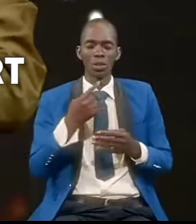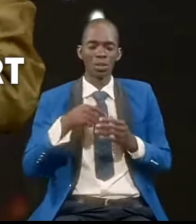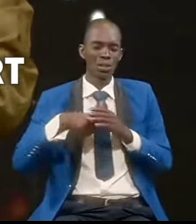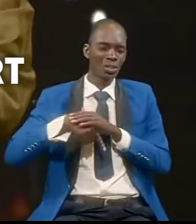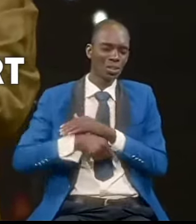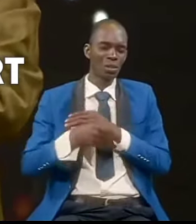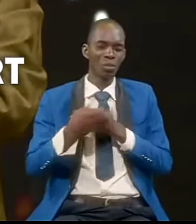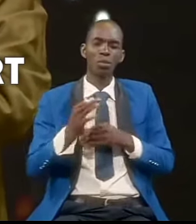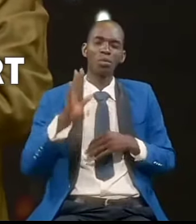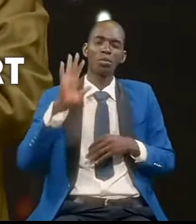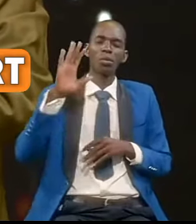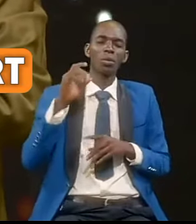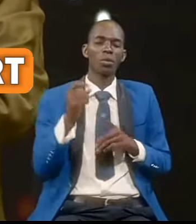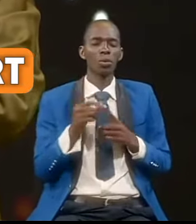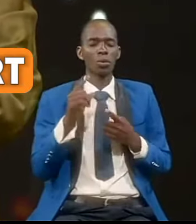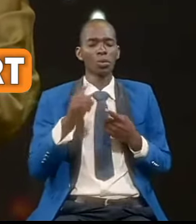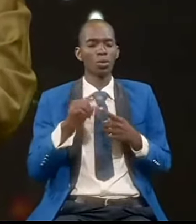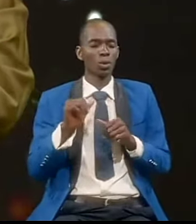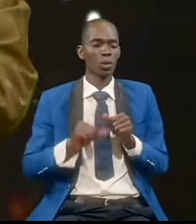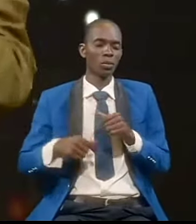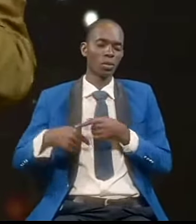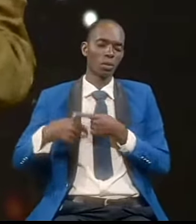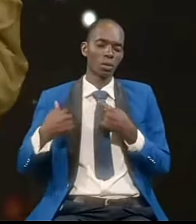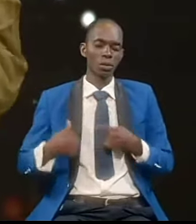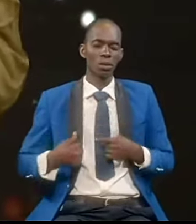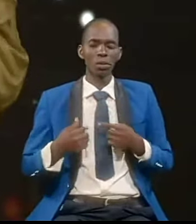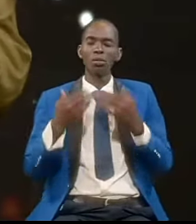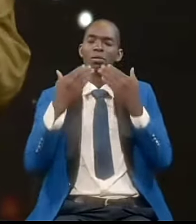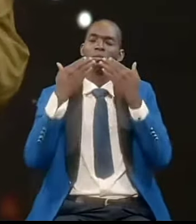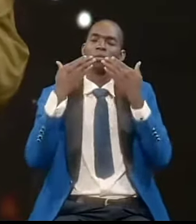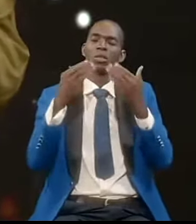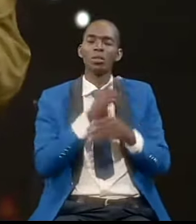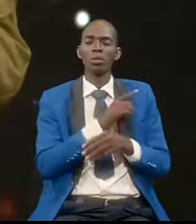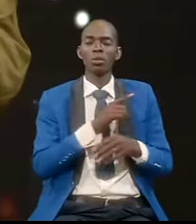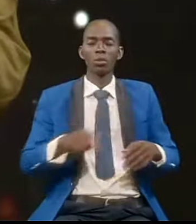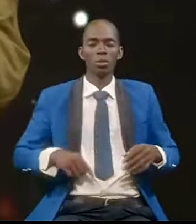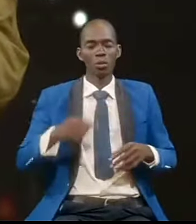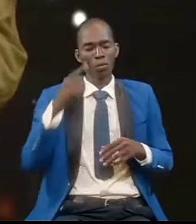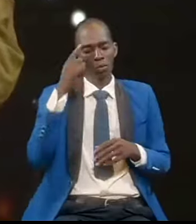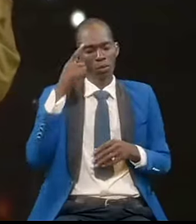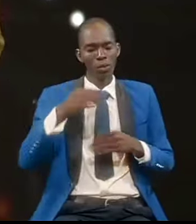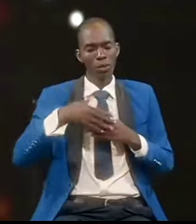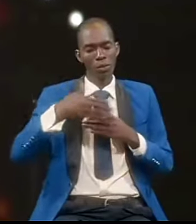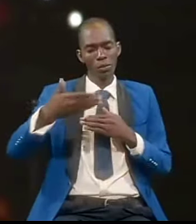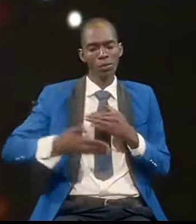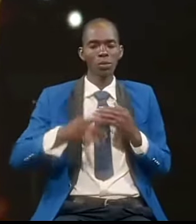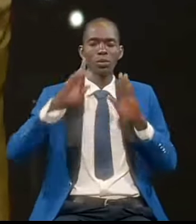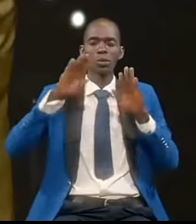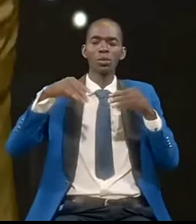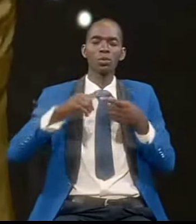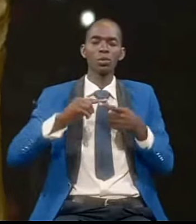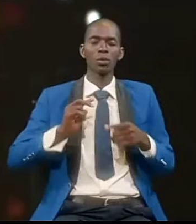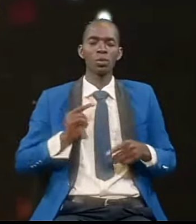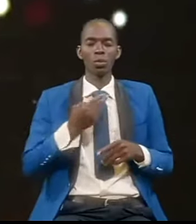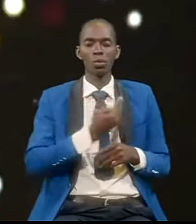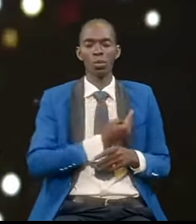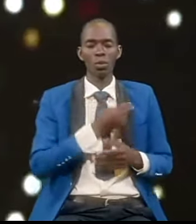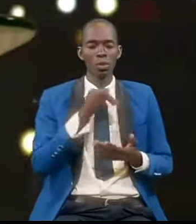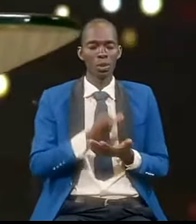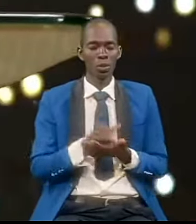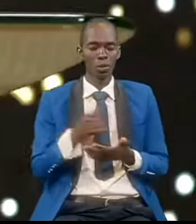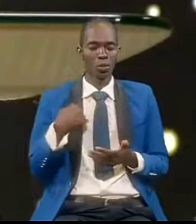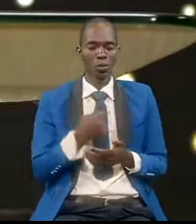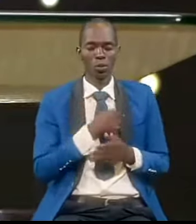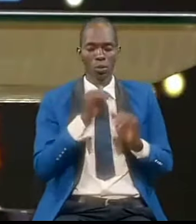your word unto every heart. Thank you, Lord, for the invitation you have given us, that we can come